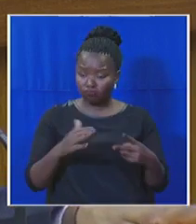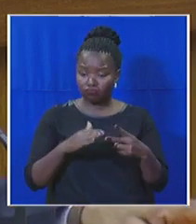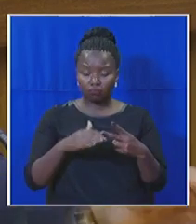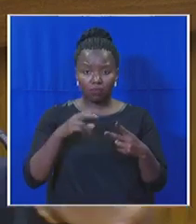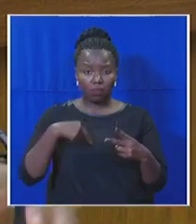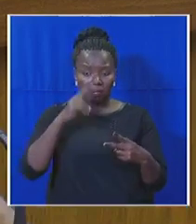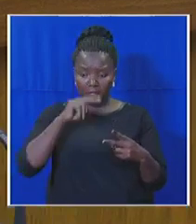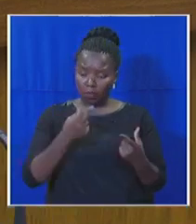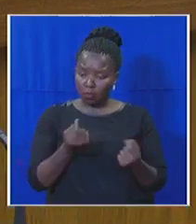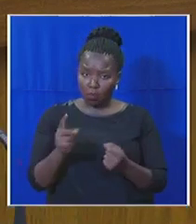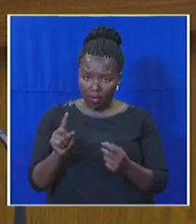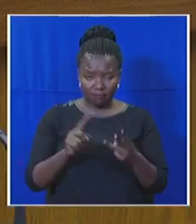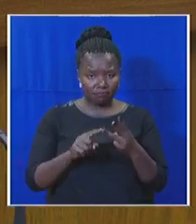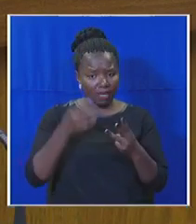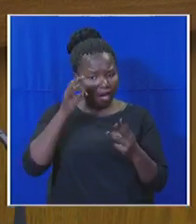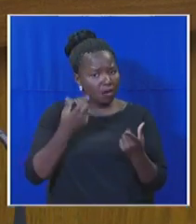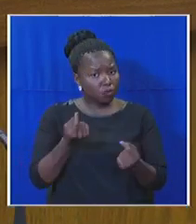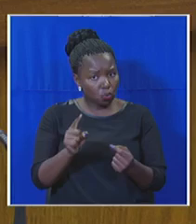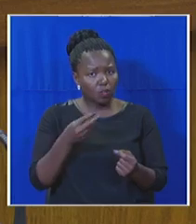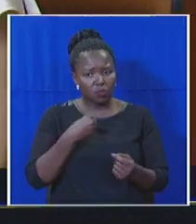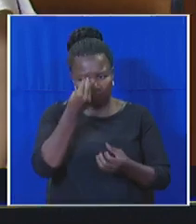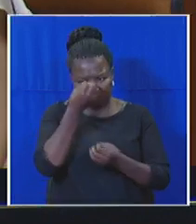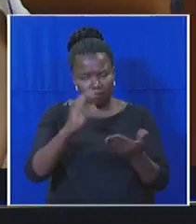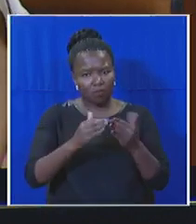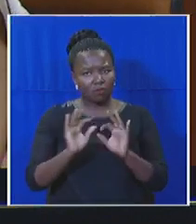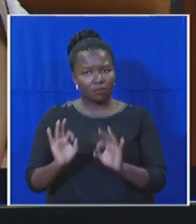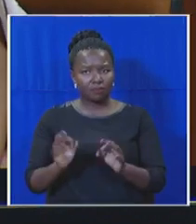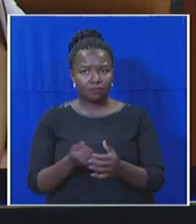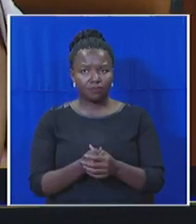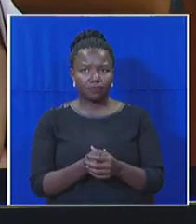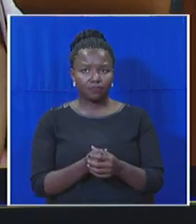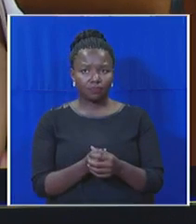Thank you, Honorable Speaker. The Honorable Stein.